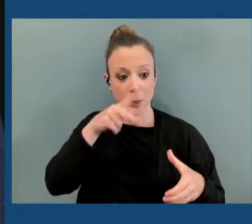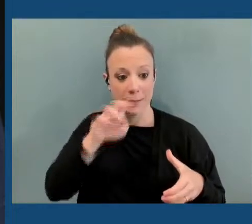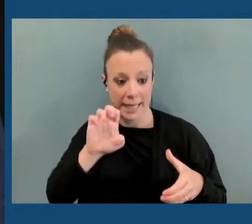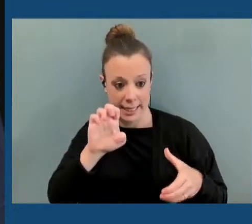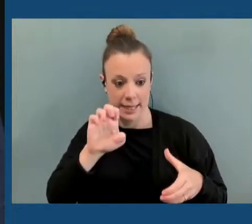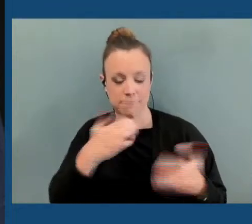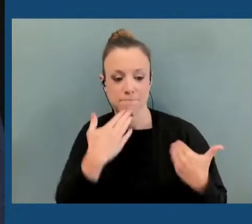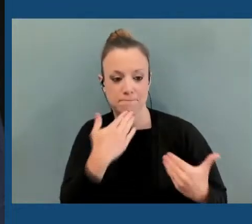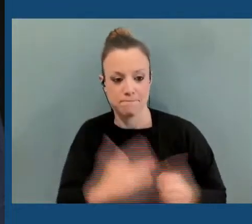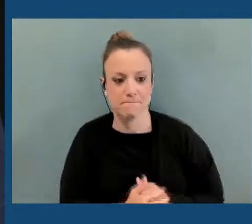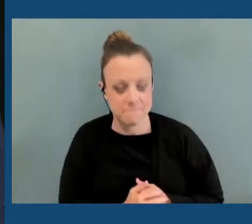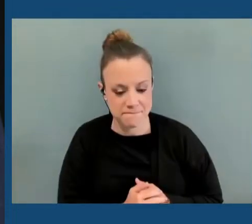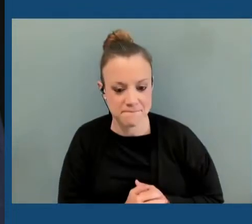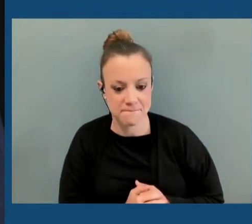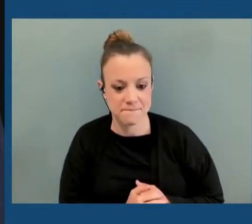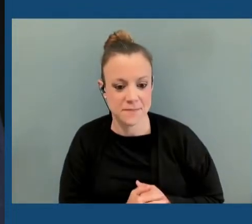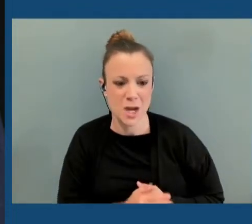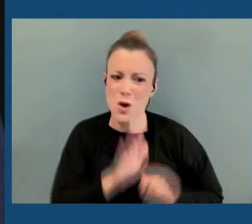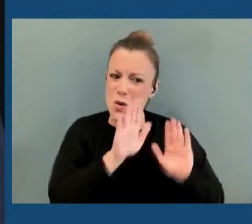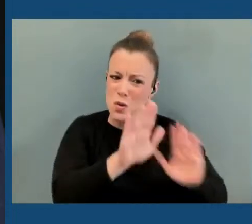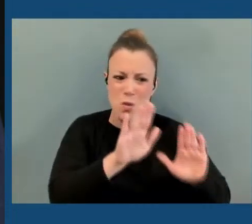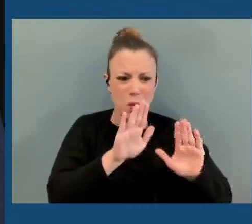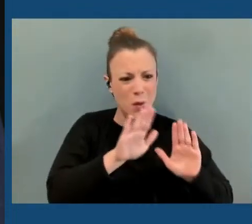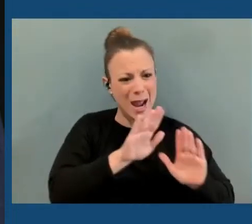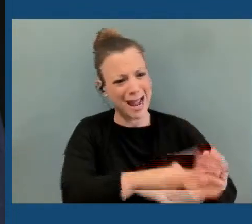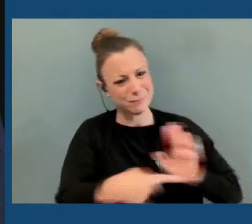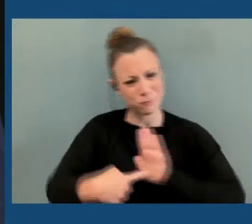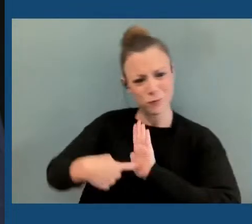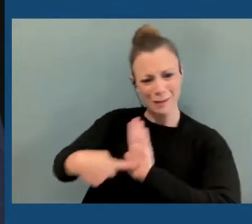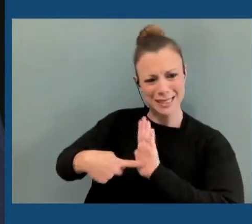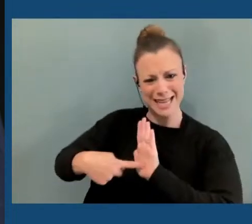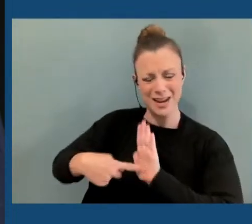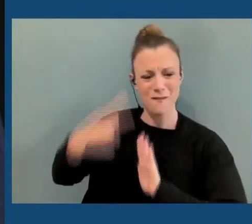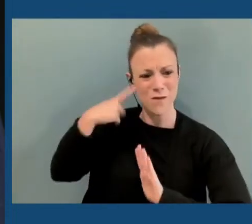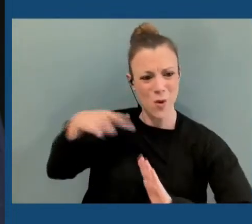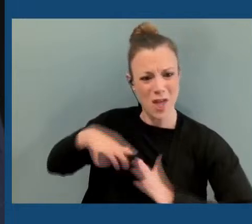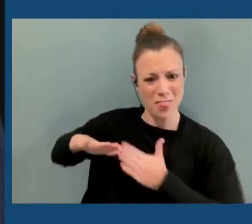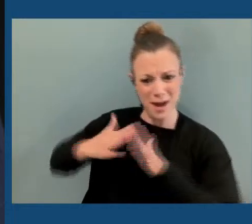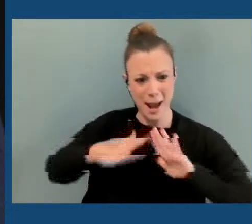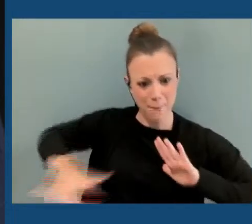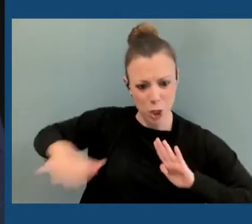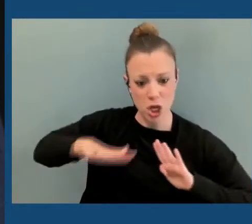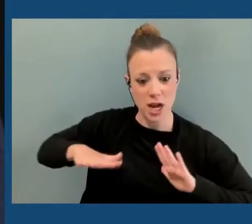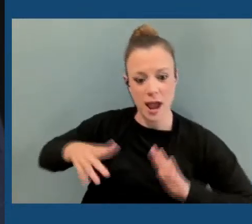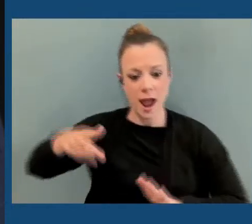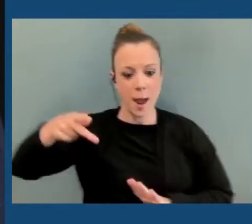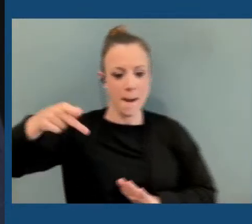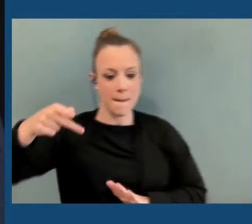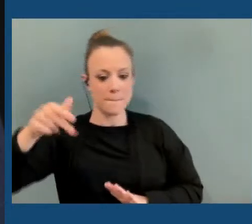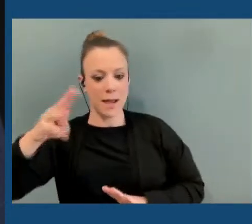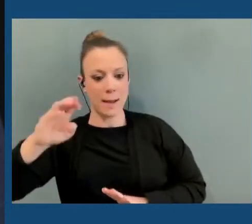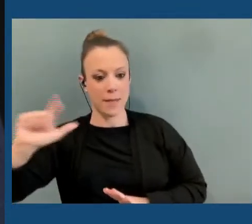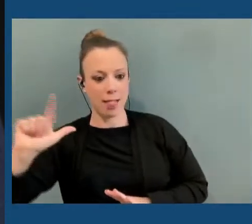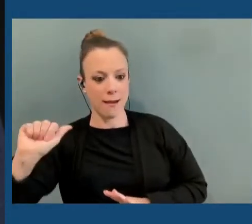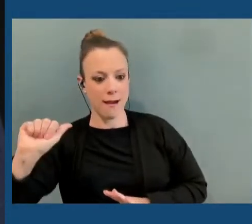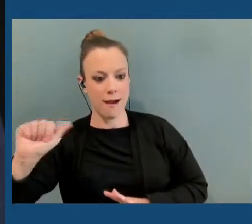a great voice for the neighborhoods in this community as well, and also Assembly Member Pamela Hunter. We've walked your district many times.